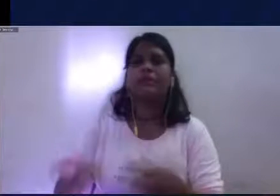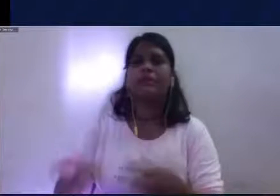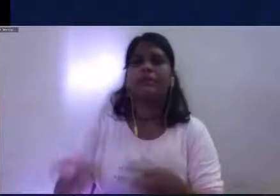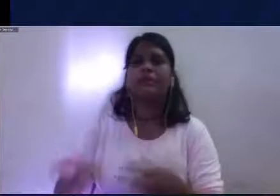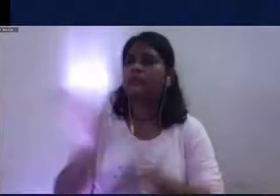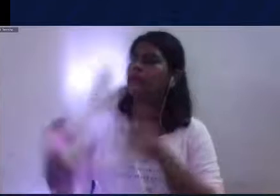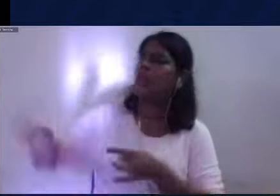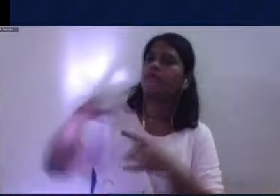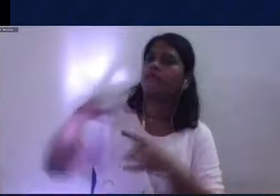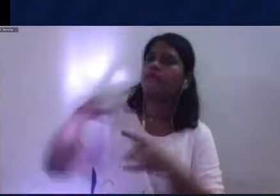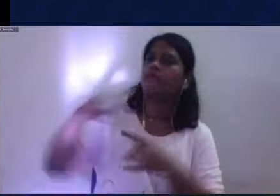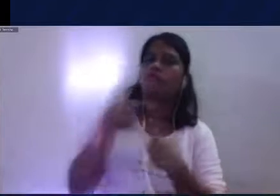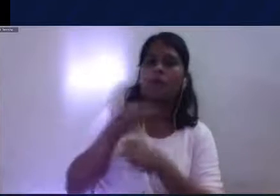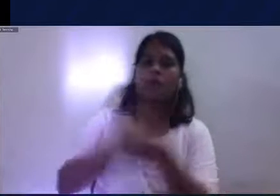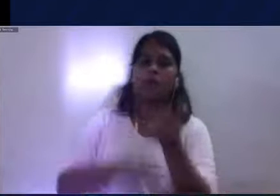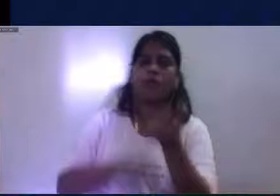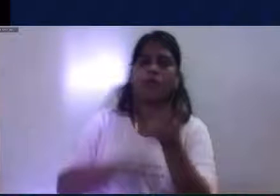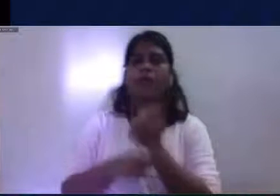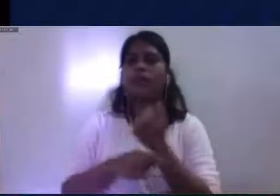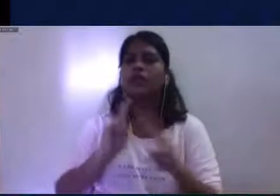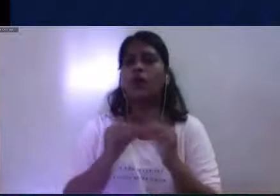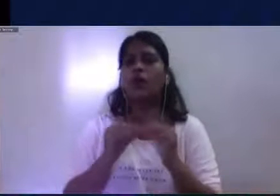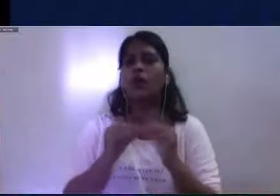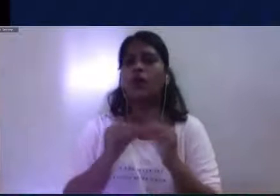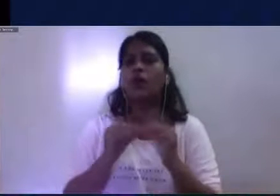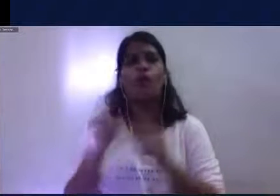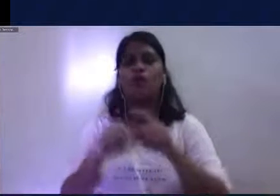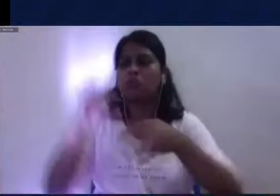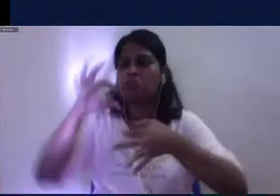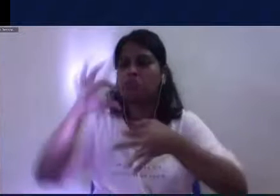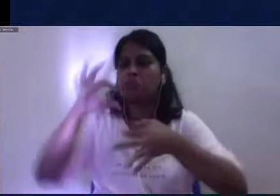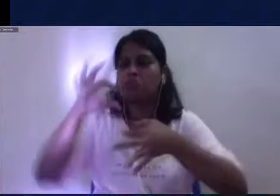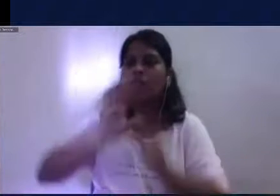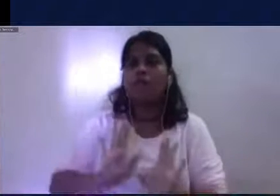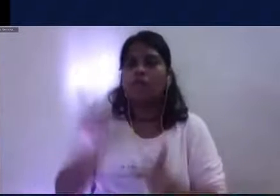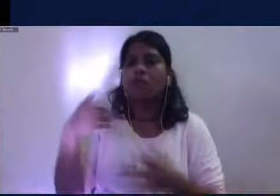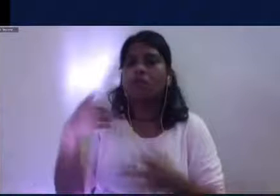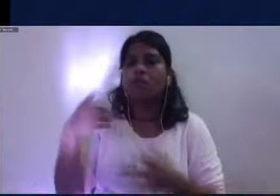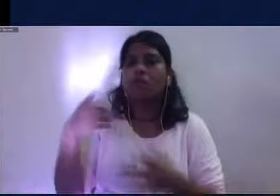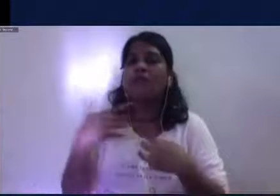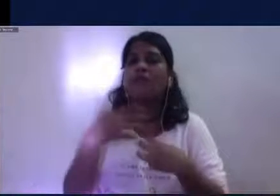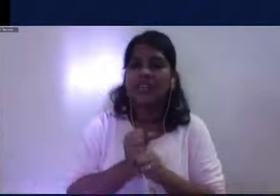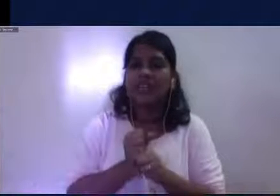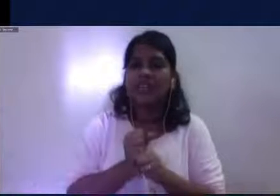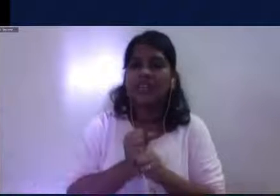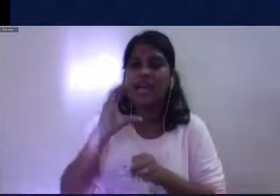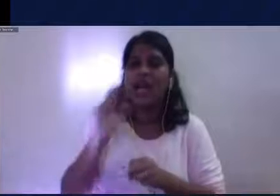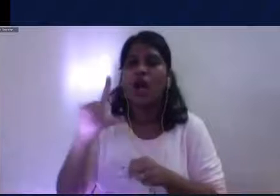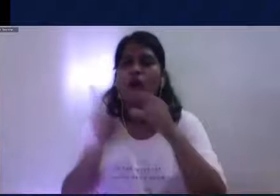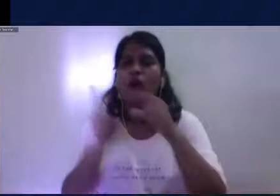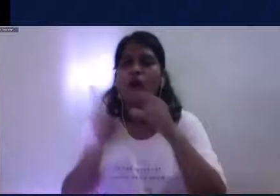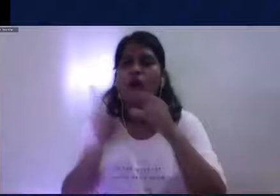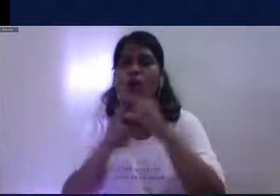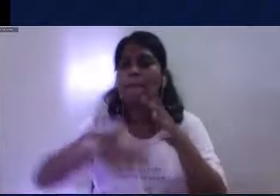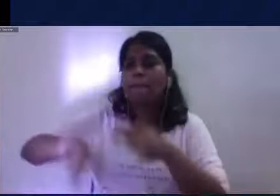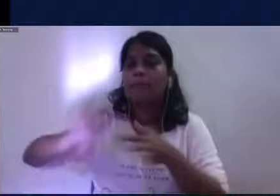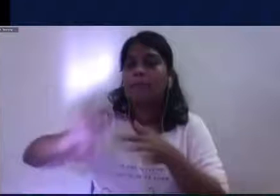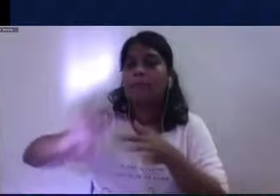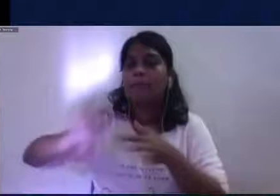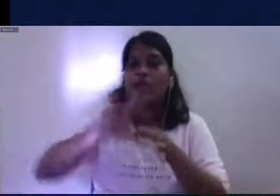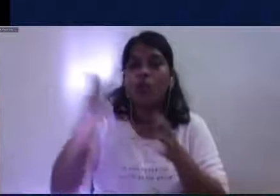manufacture this kind of a wristband with a standard Bluetooth module embedded in it. We will create a cloud platform, which on one